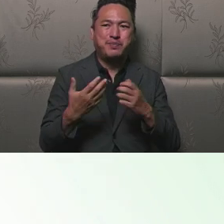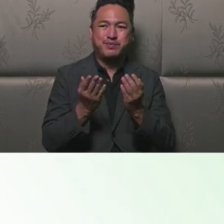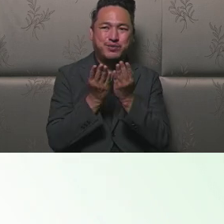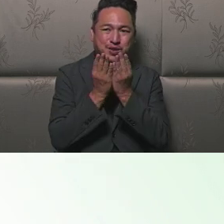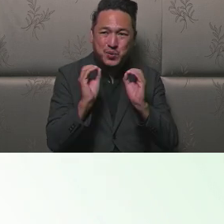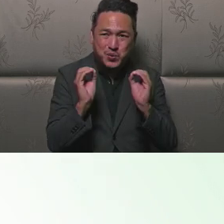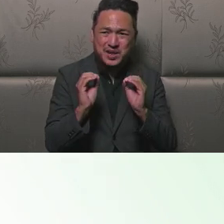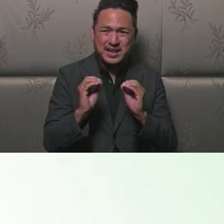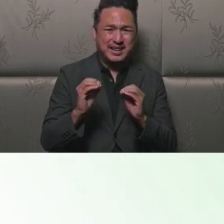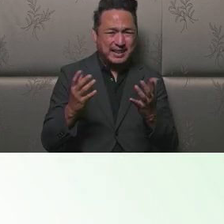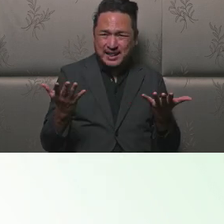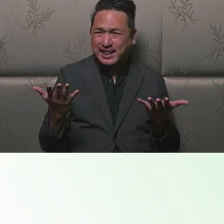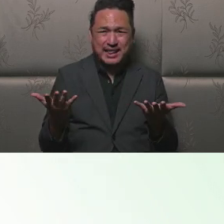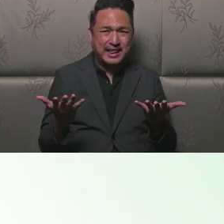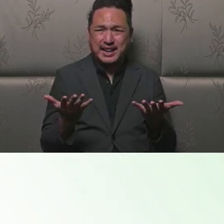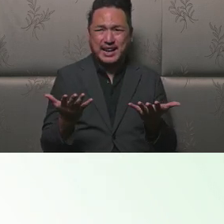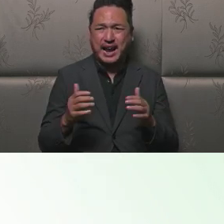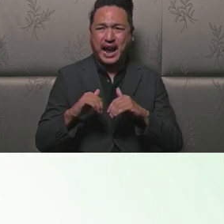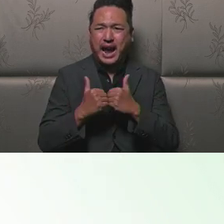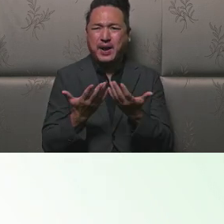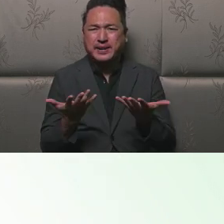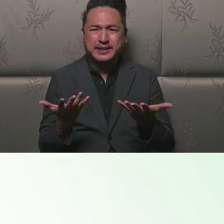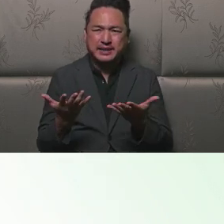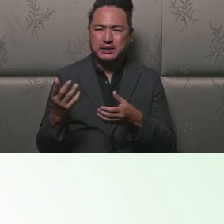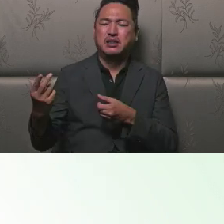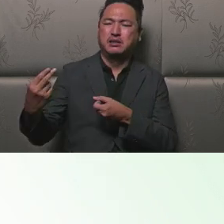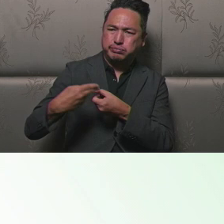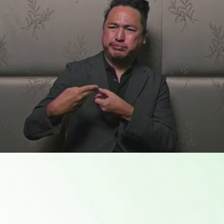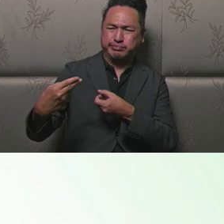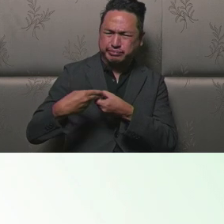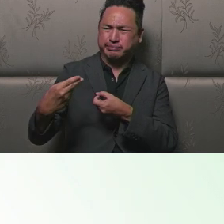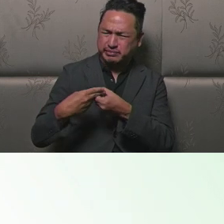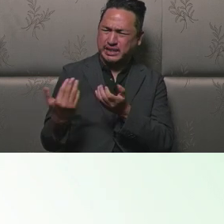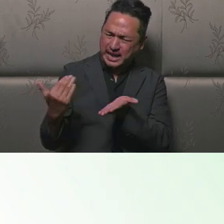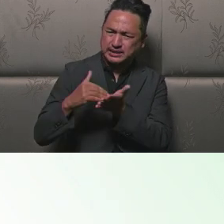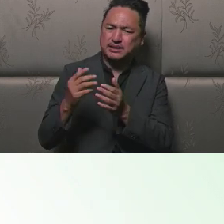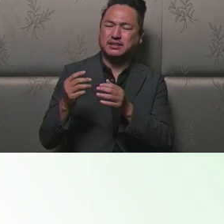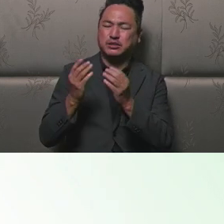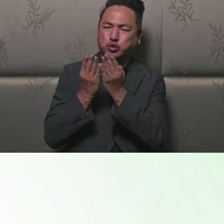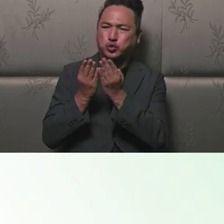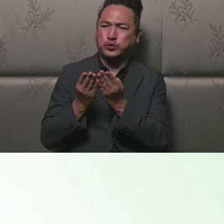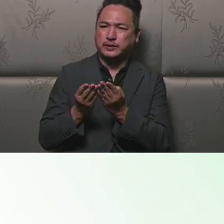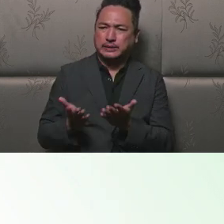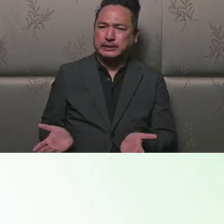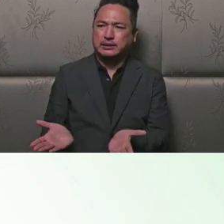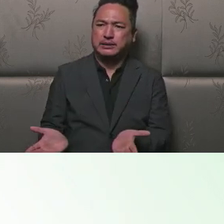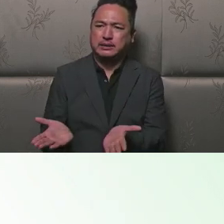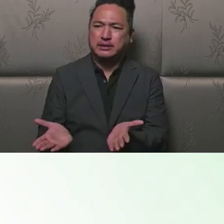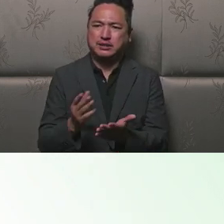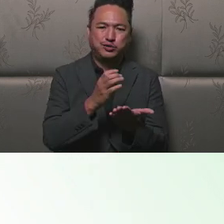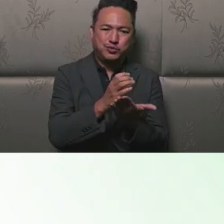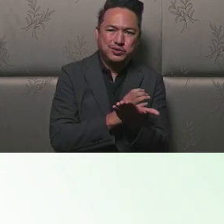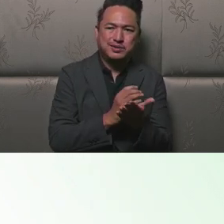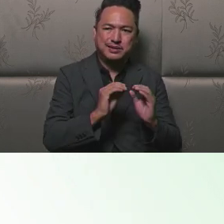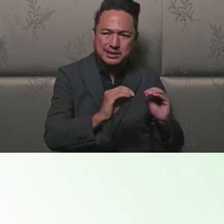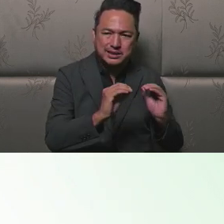their age level that helps them to expedite and then get back into the school system where they're at. And it really